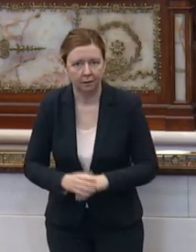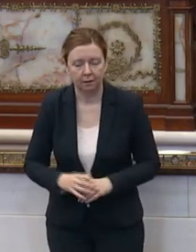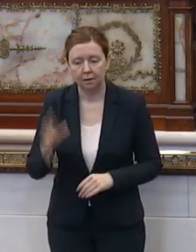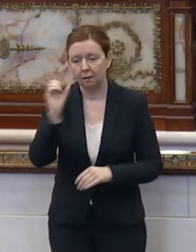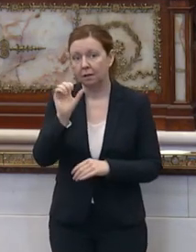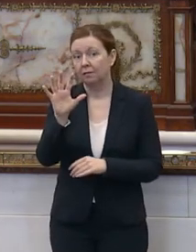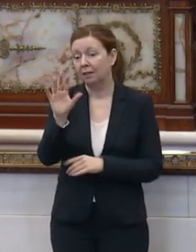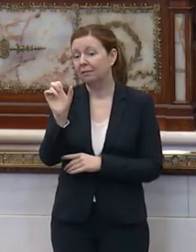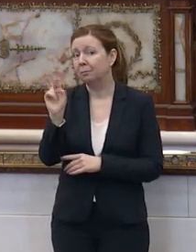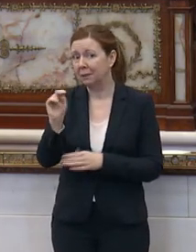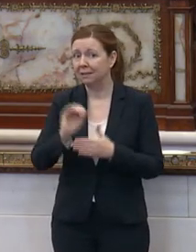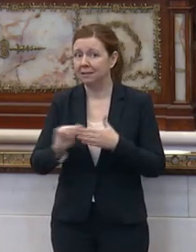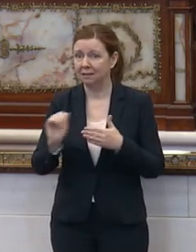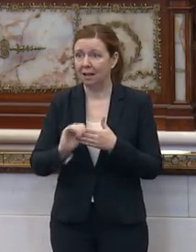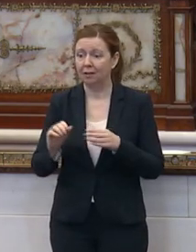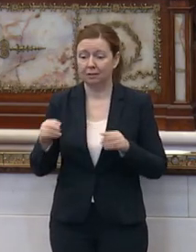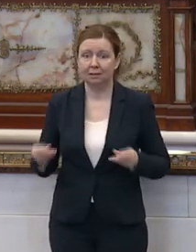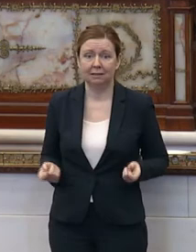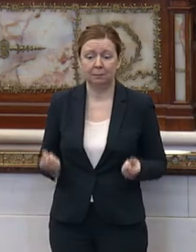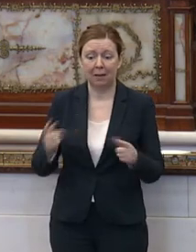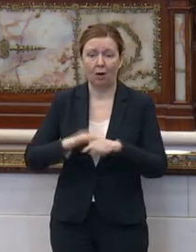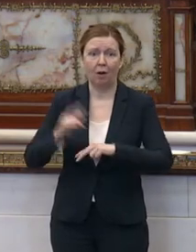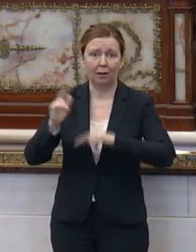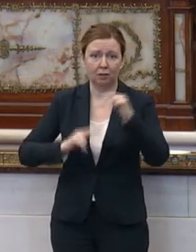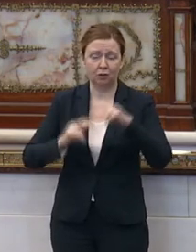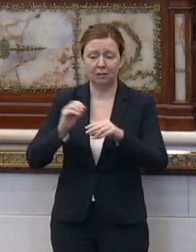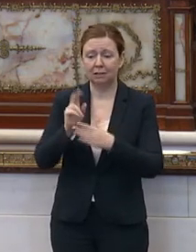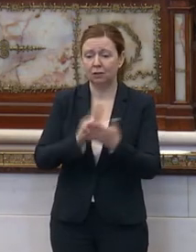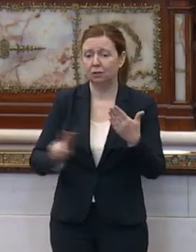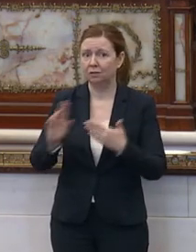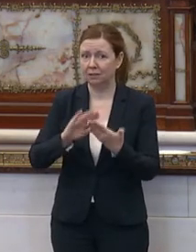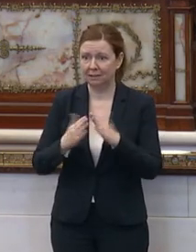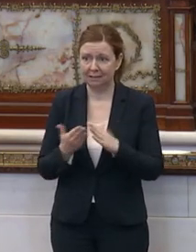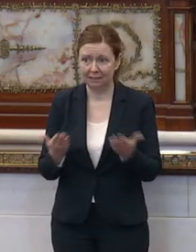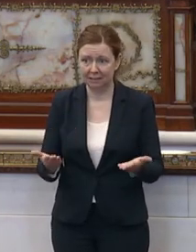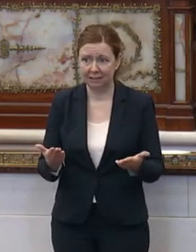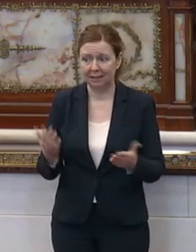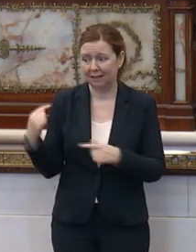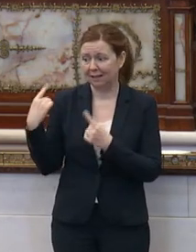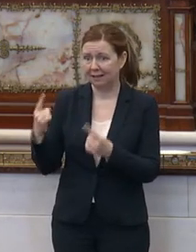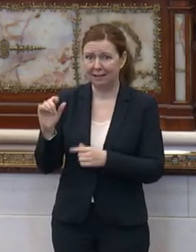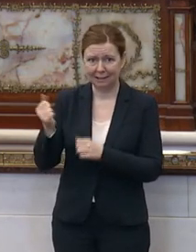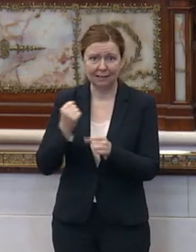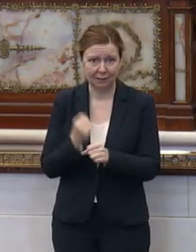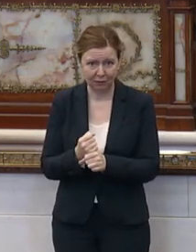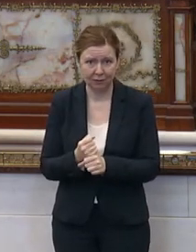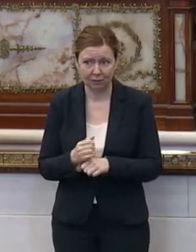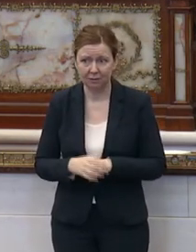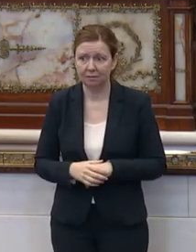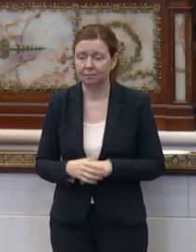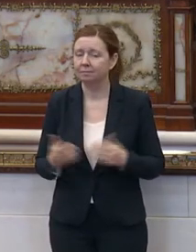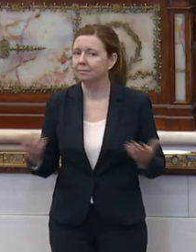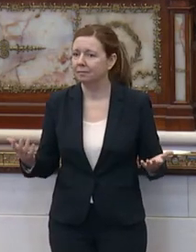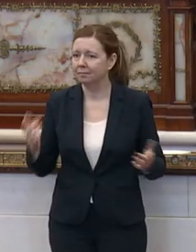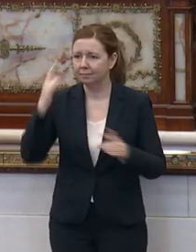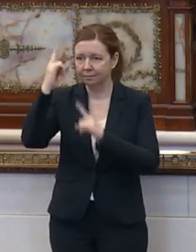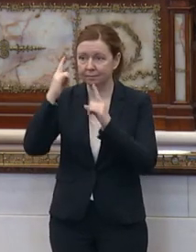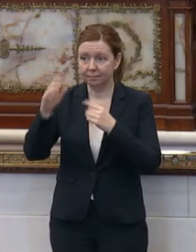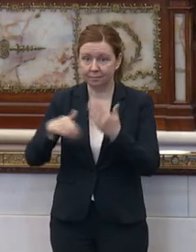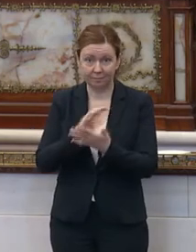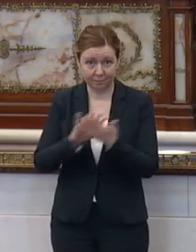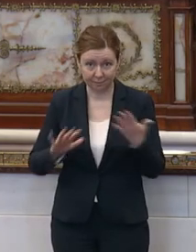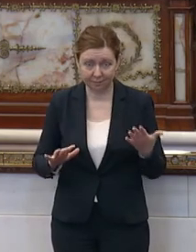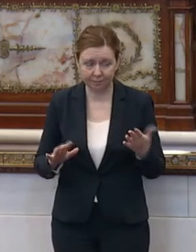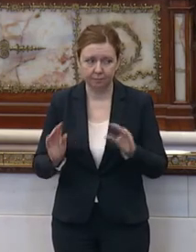estimated $5 billion has been spent on construction in University City in the last decade alone. So considering all